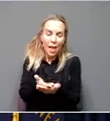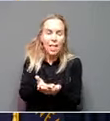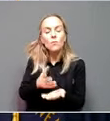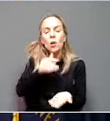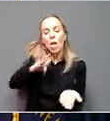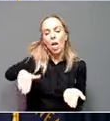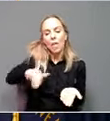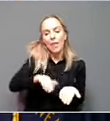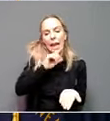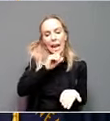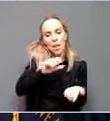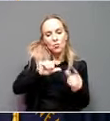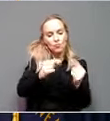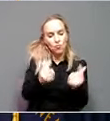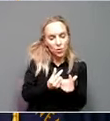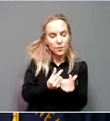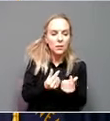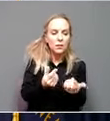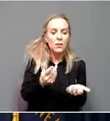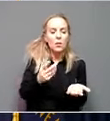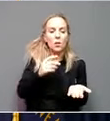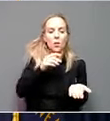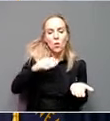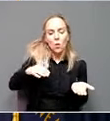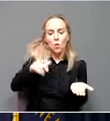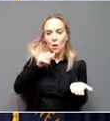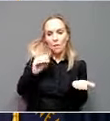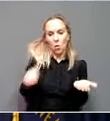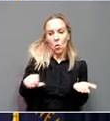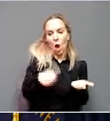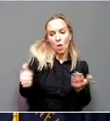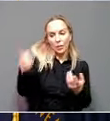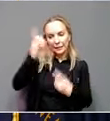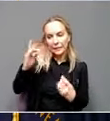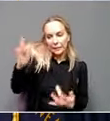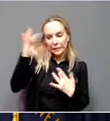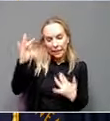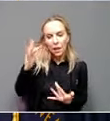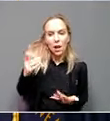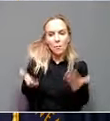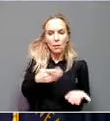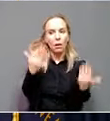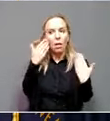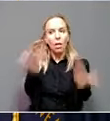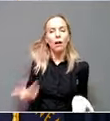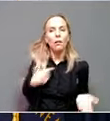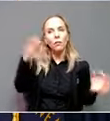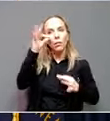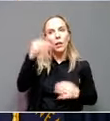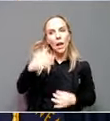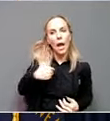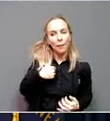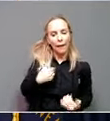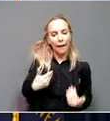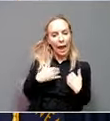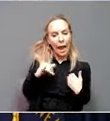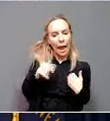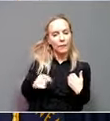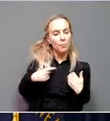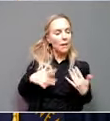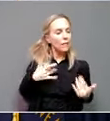is not immunocompromised in any way, may never know that they are positive. Certainly, we talk to